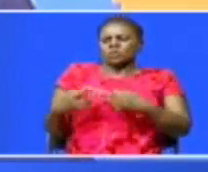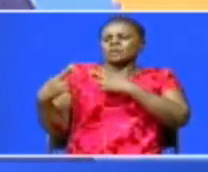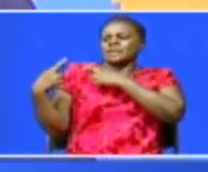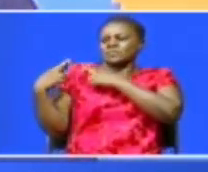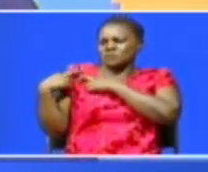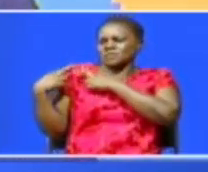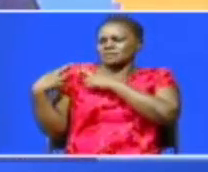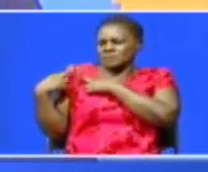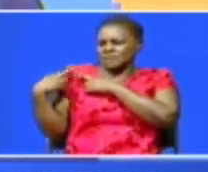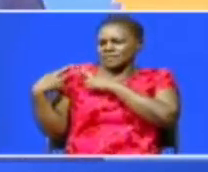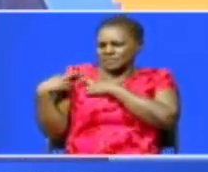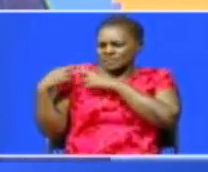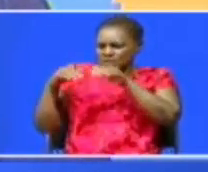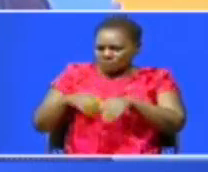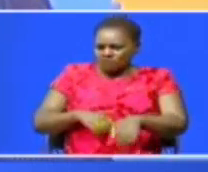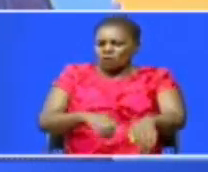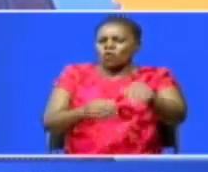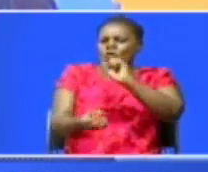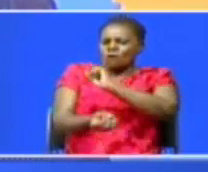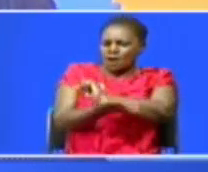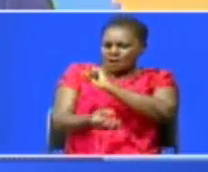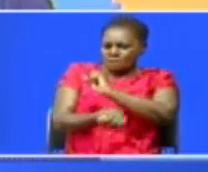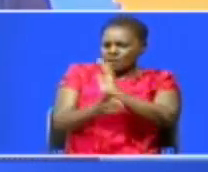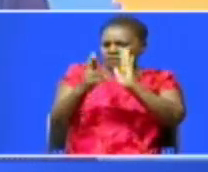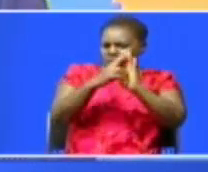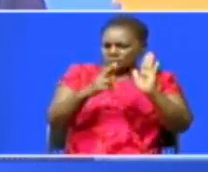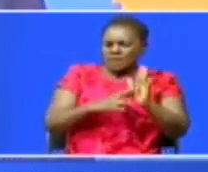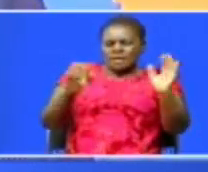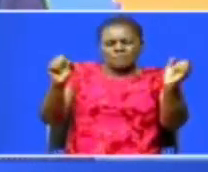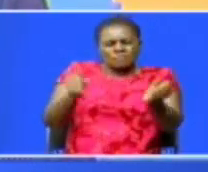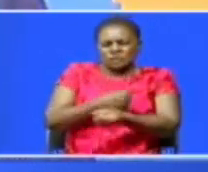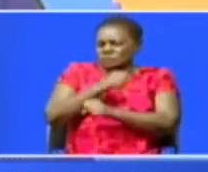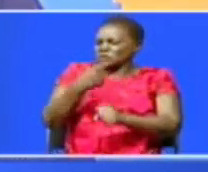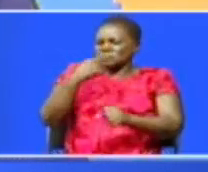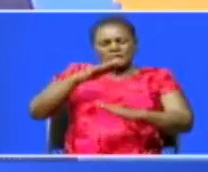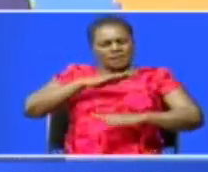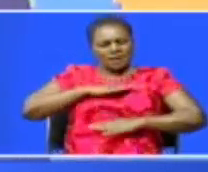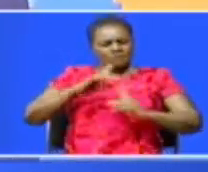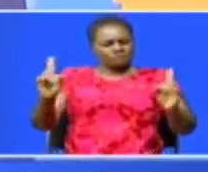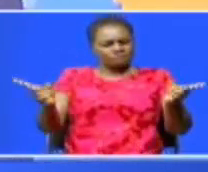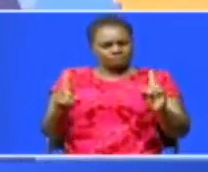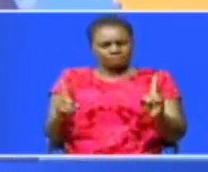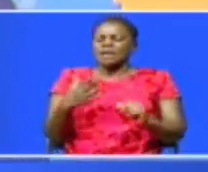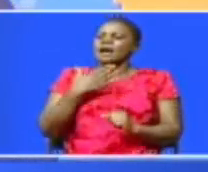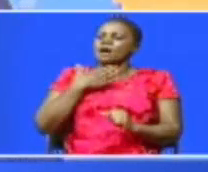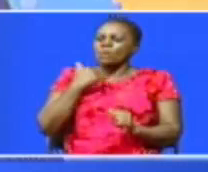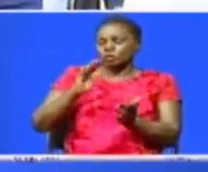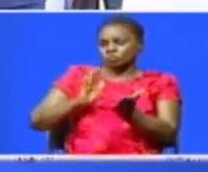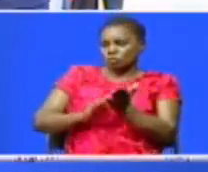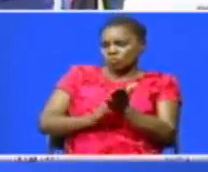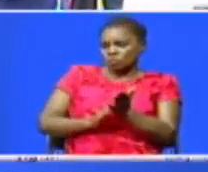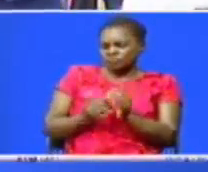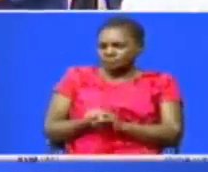responsibility in observing the containment measures. And we cannot say this enough. And I want to propose to